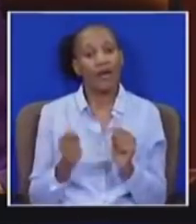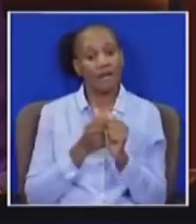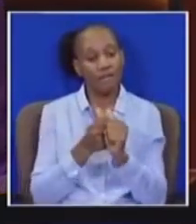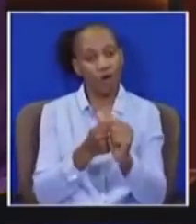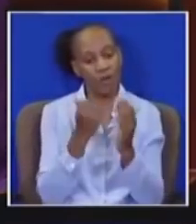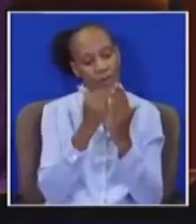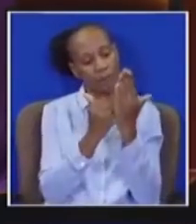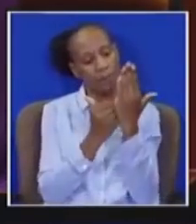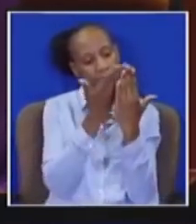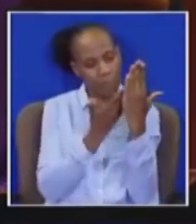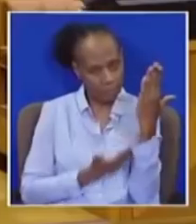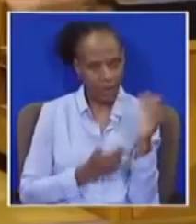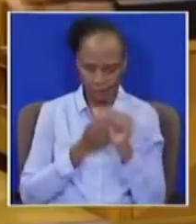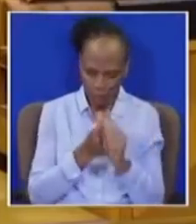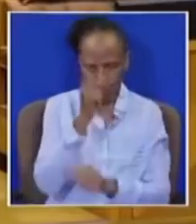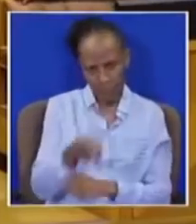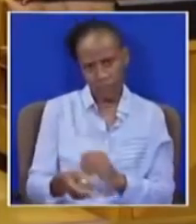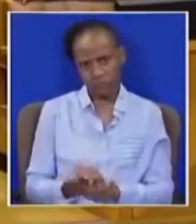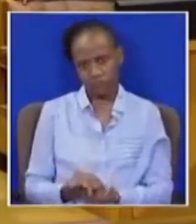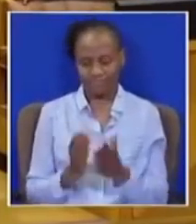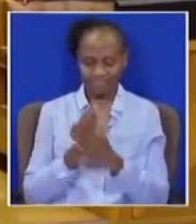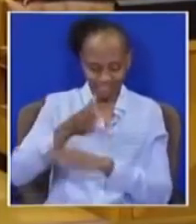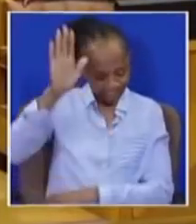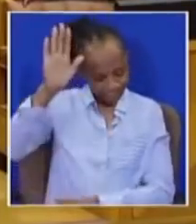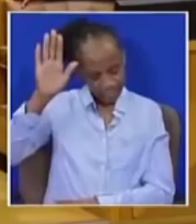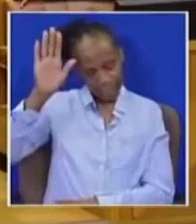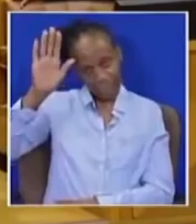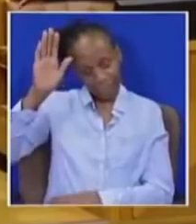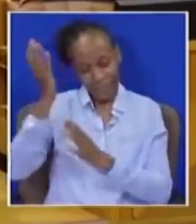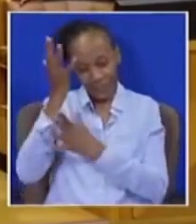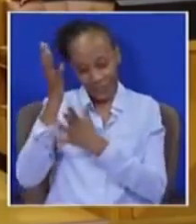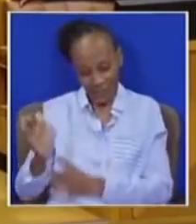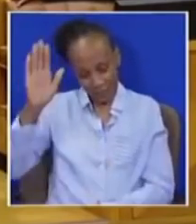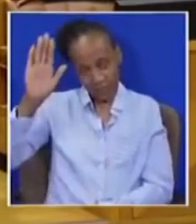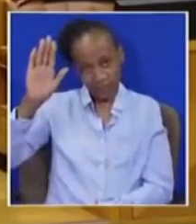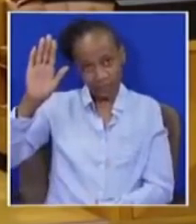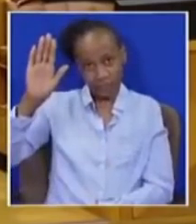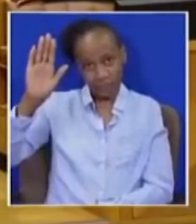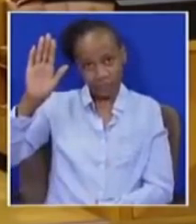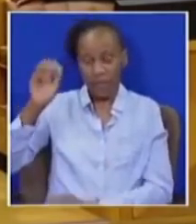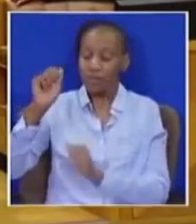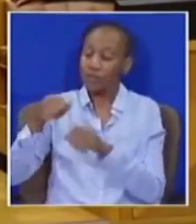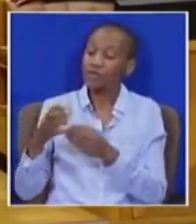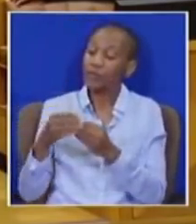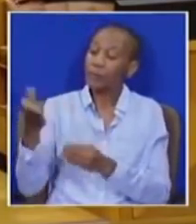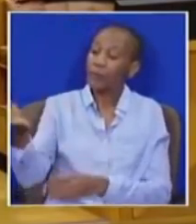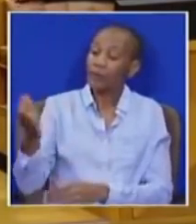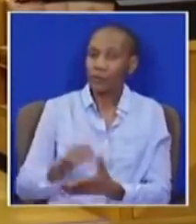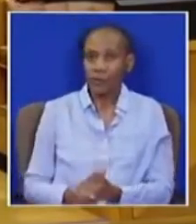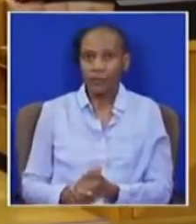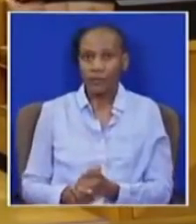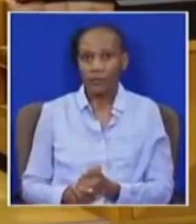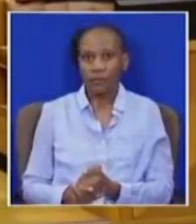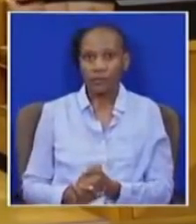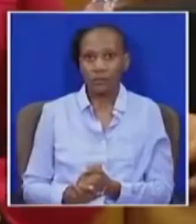order paper. Speaker, Honorable Speaker. Yes, Honorable Shibambu. Please want